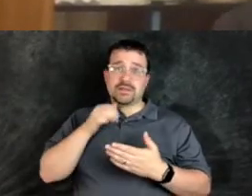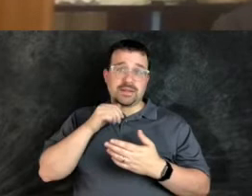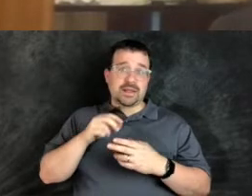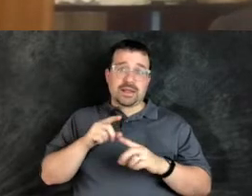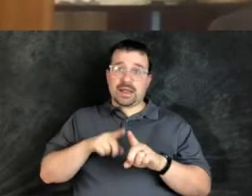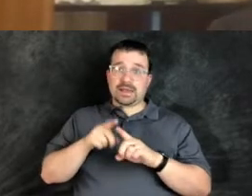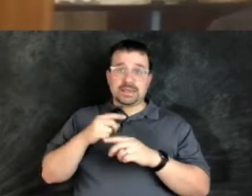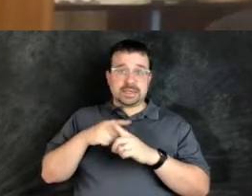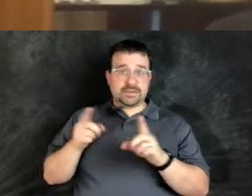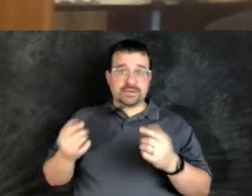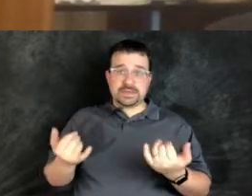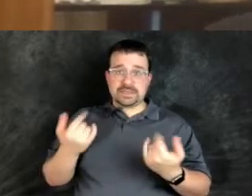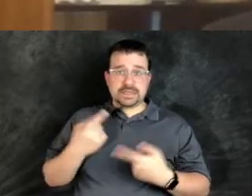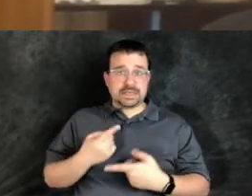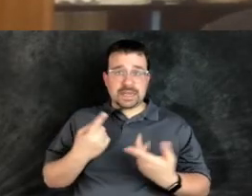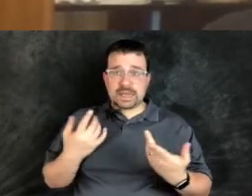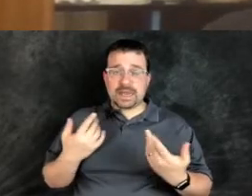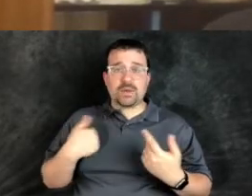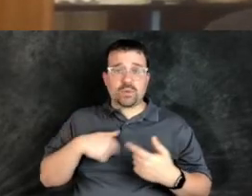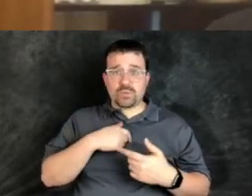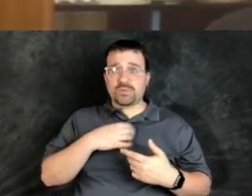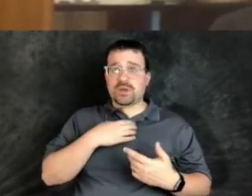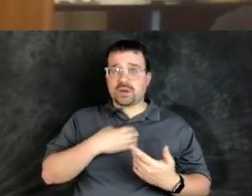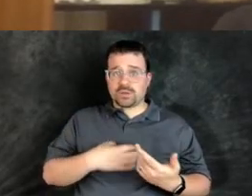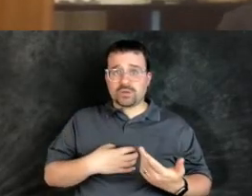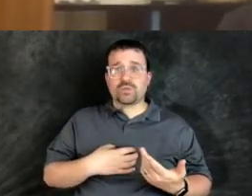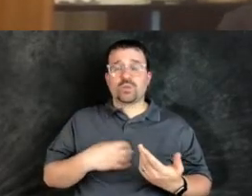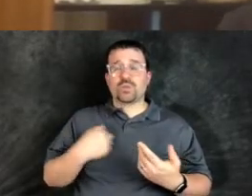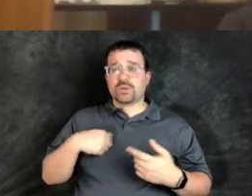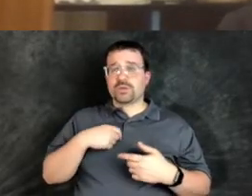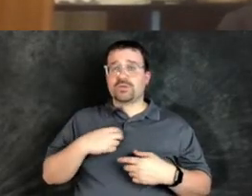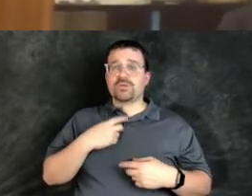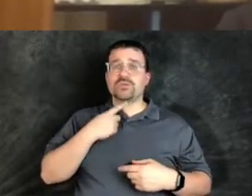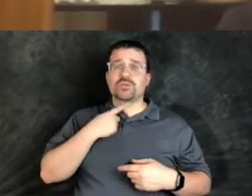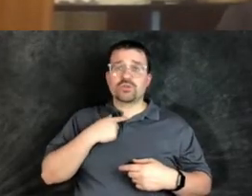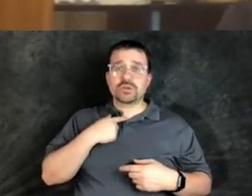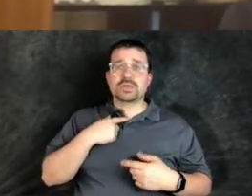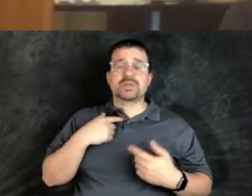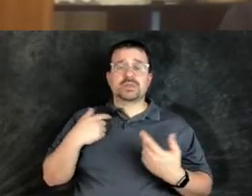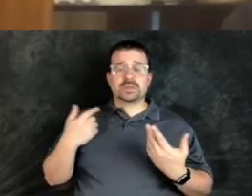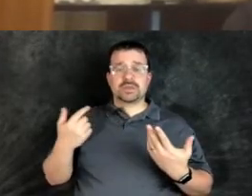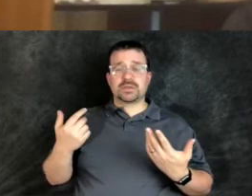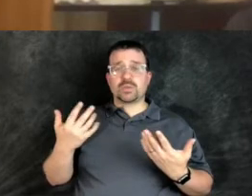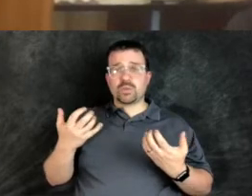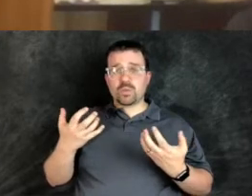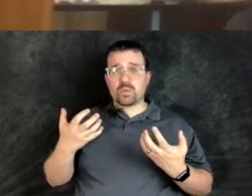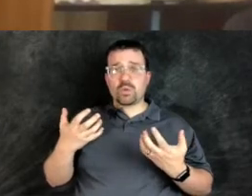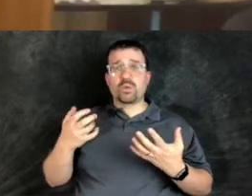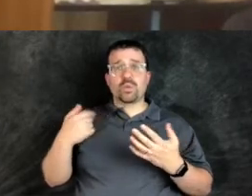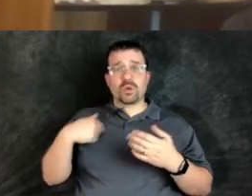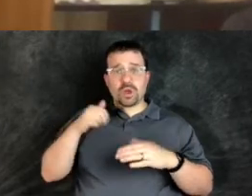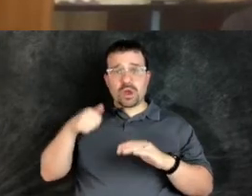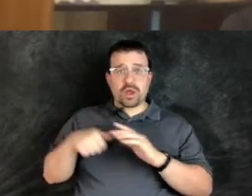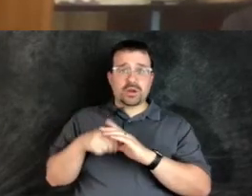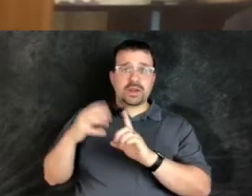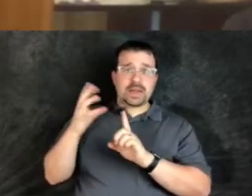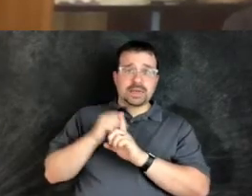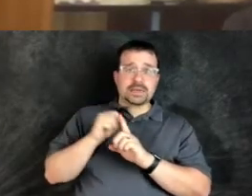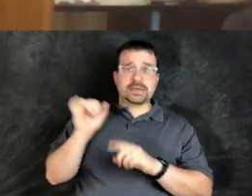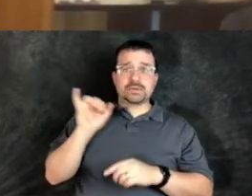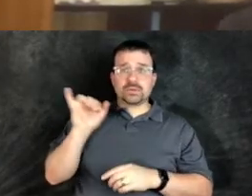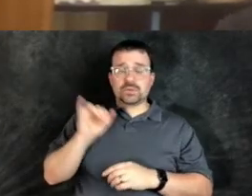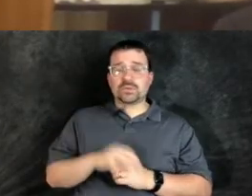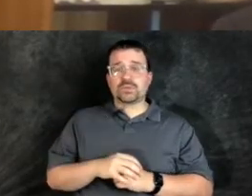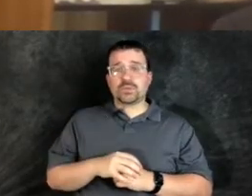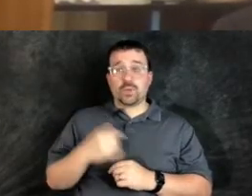today. You know, we are hungry. We are thirsty. And in many cases, we are under attack.